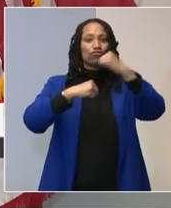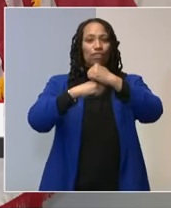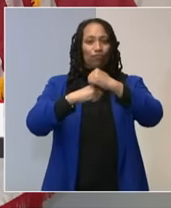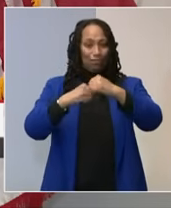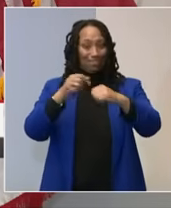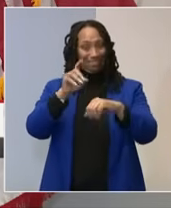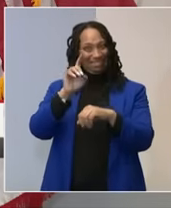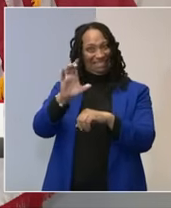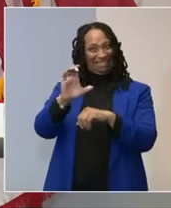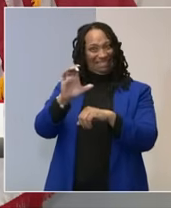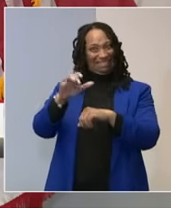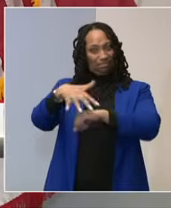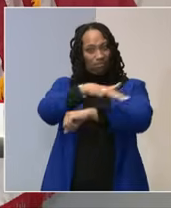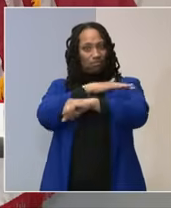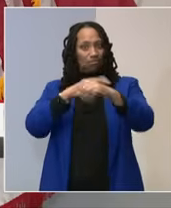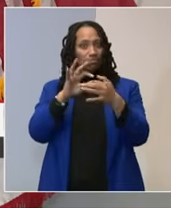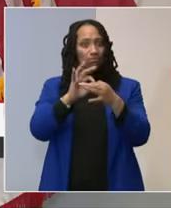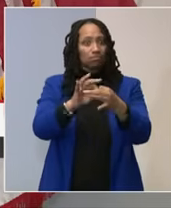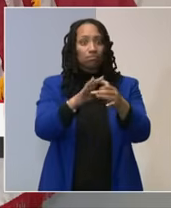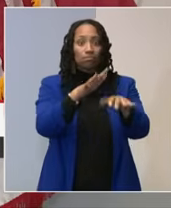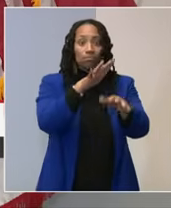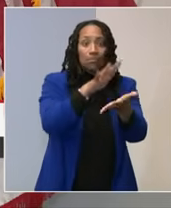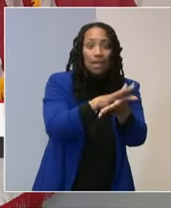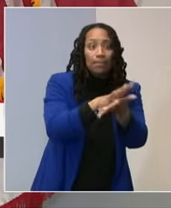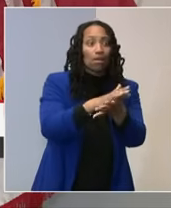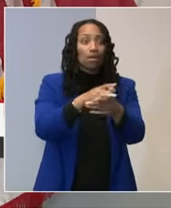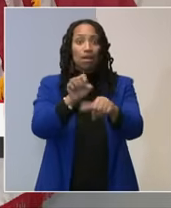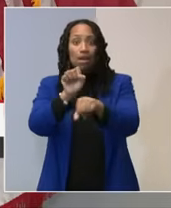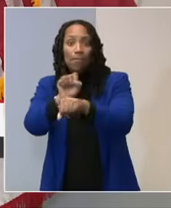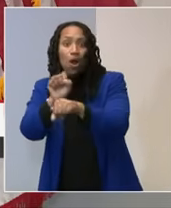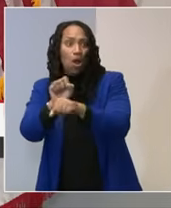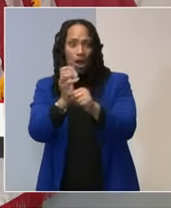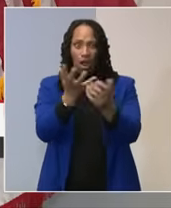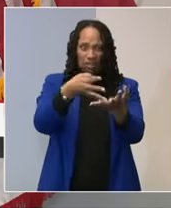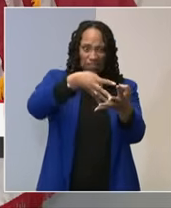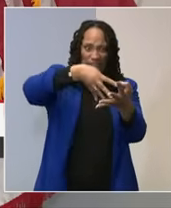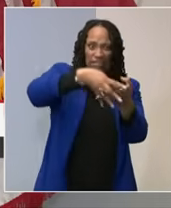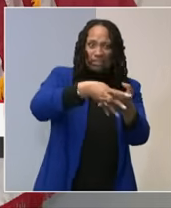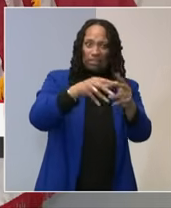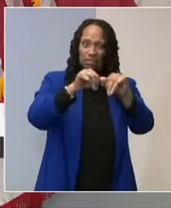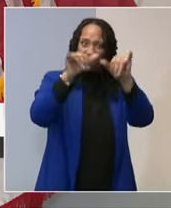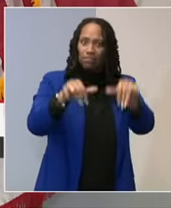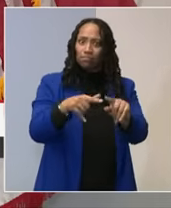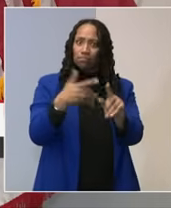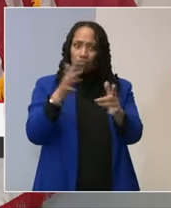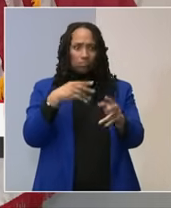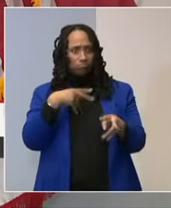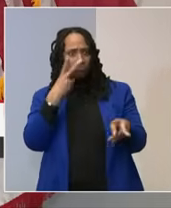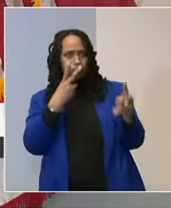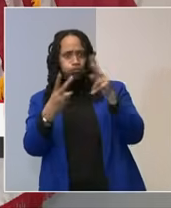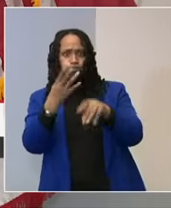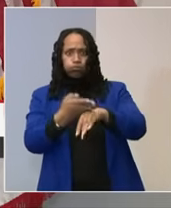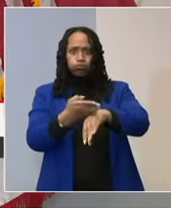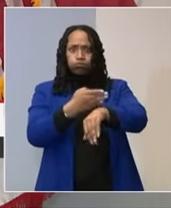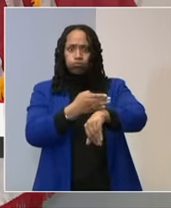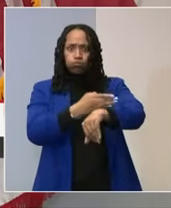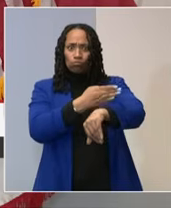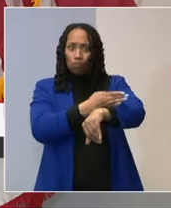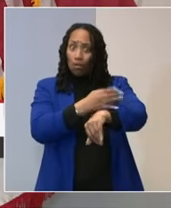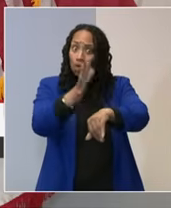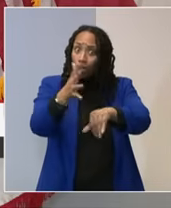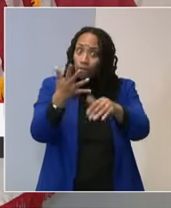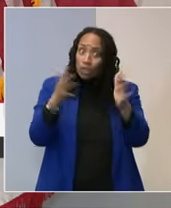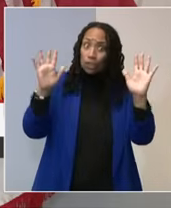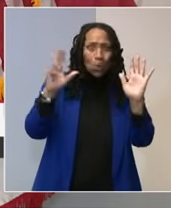close gaps between the haves and the have-nots. But I think we move the dial when we make sure that our systems are